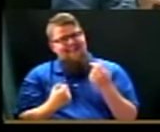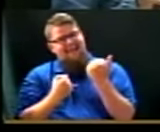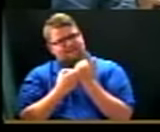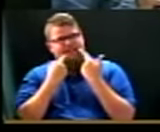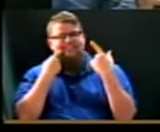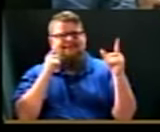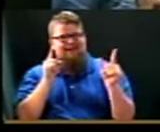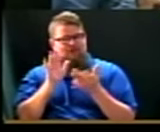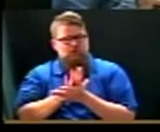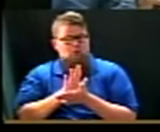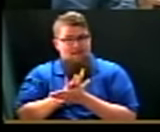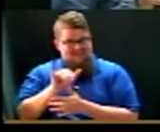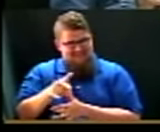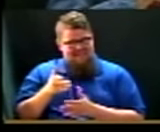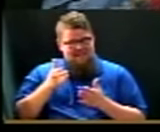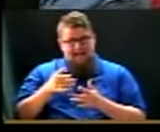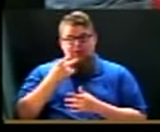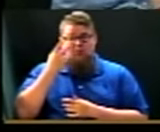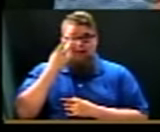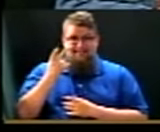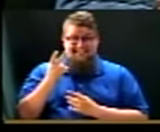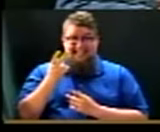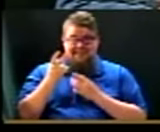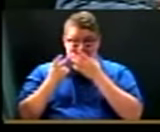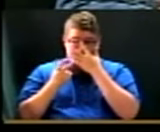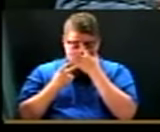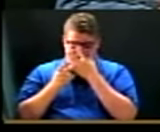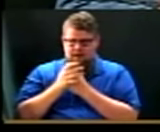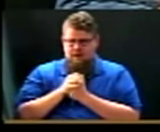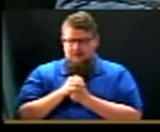success in school, because what we're seeing is that